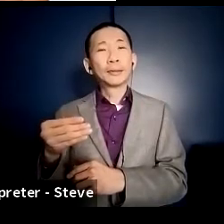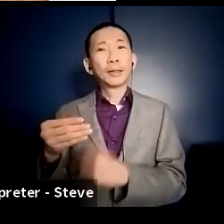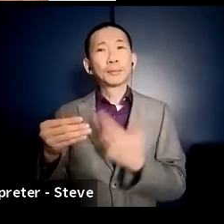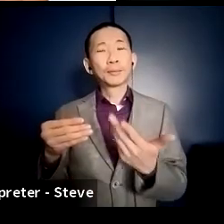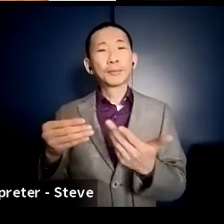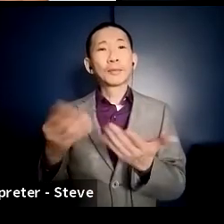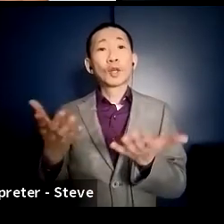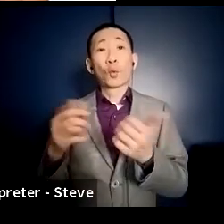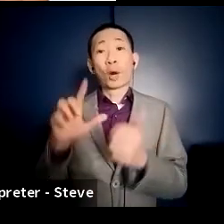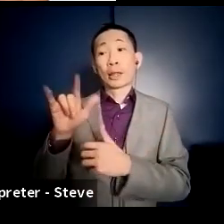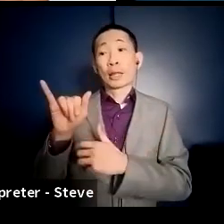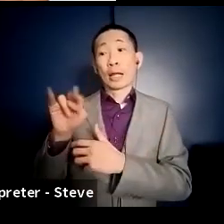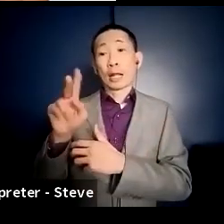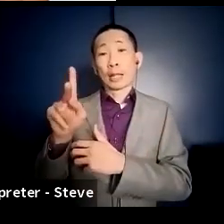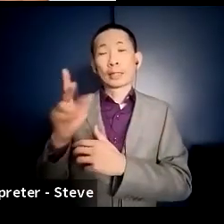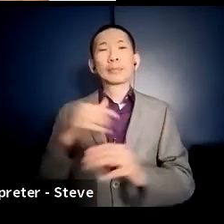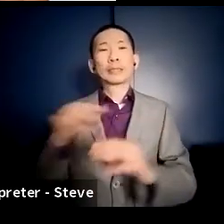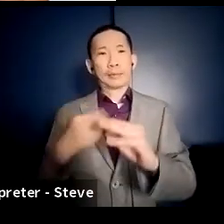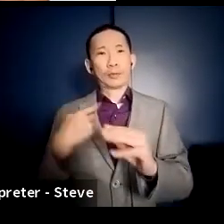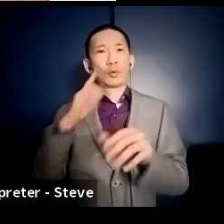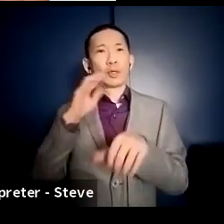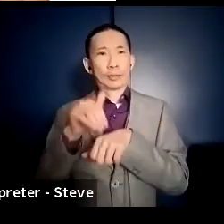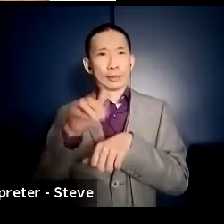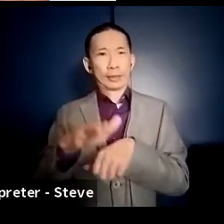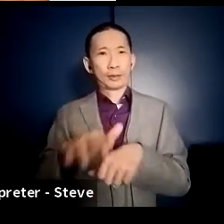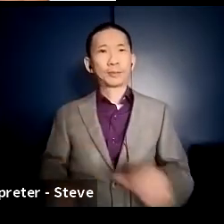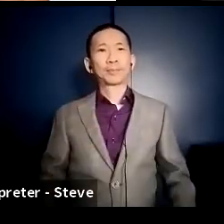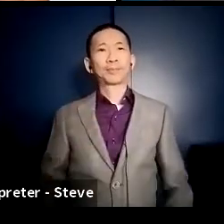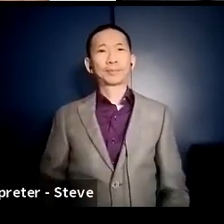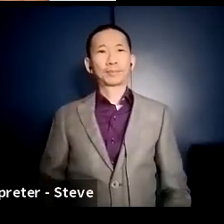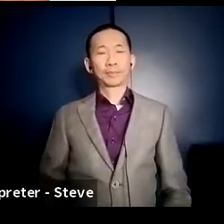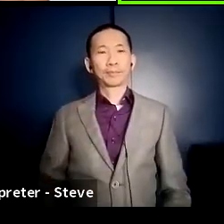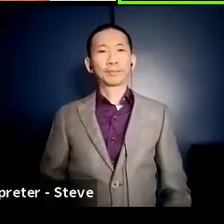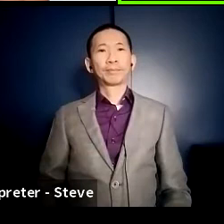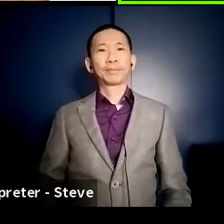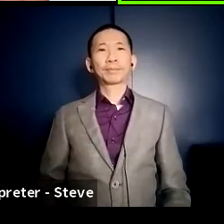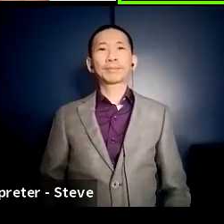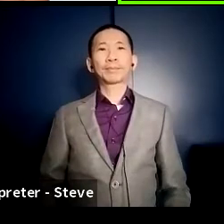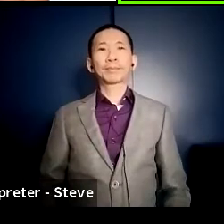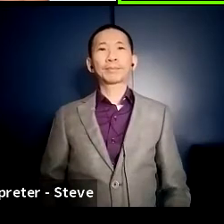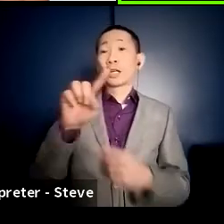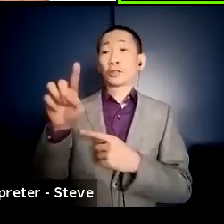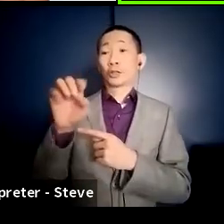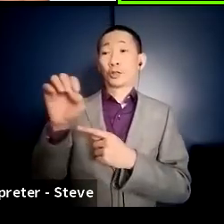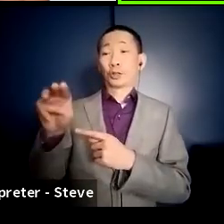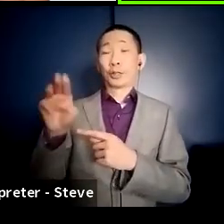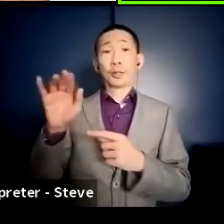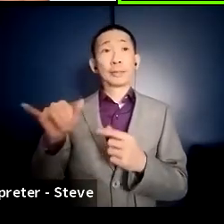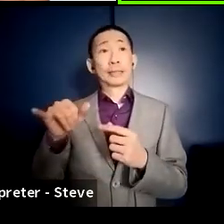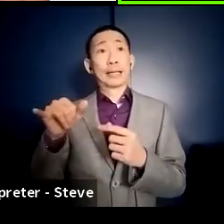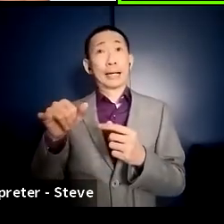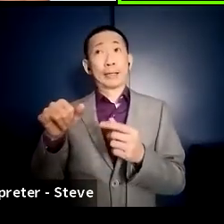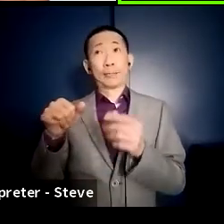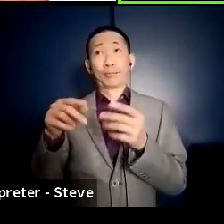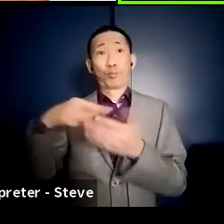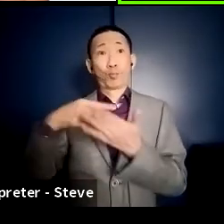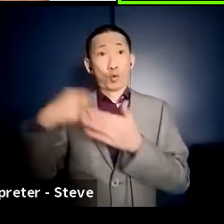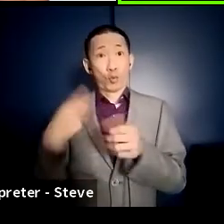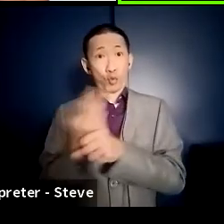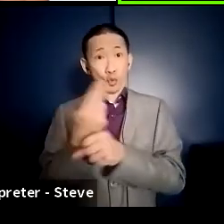want the link shared, please email us and we'll send them to you. So Zoom, the platform that we are using